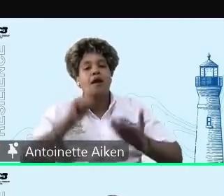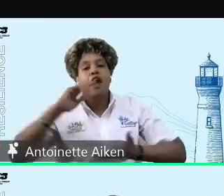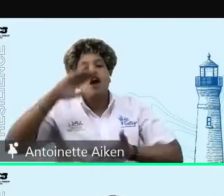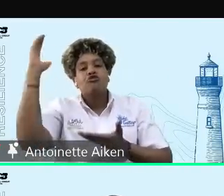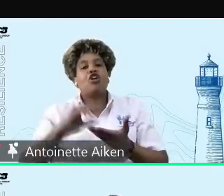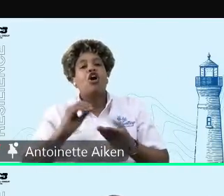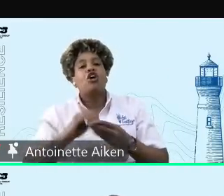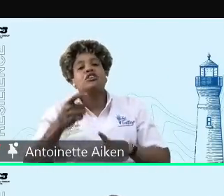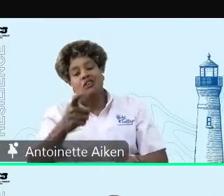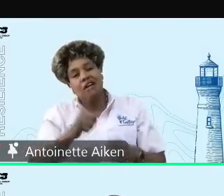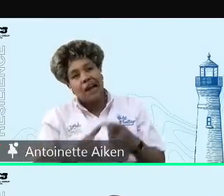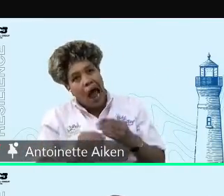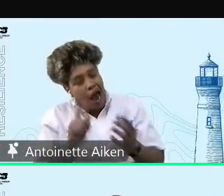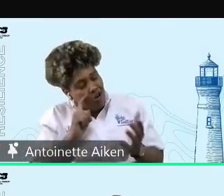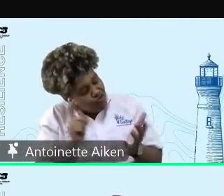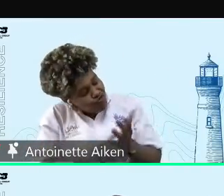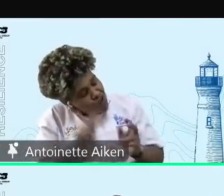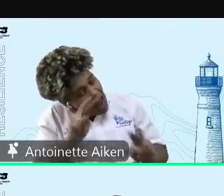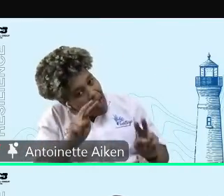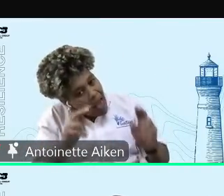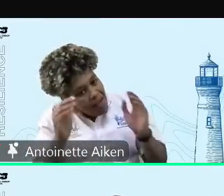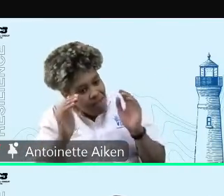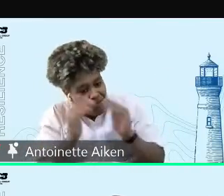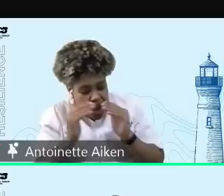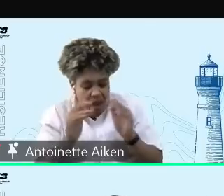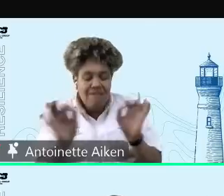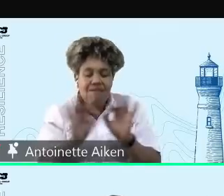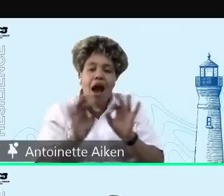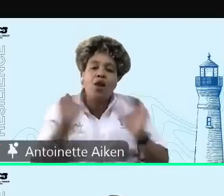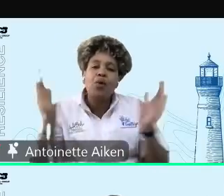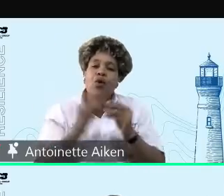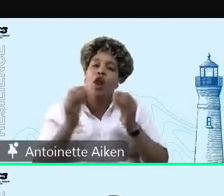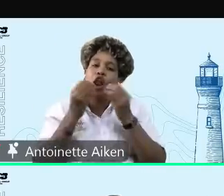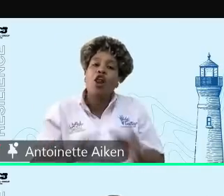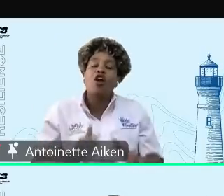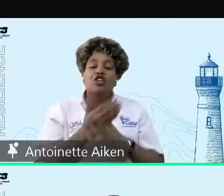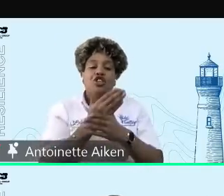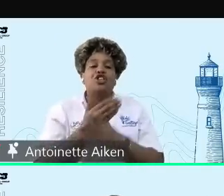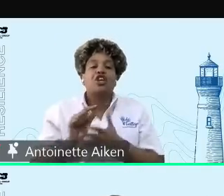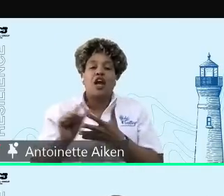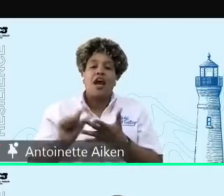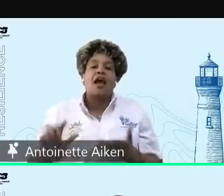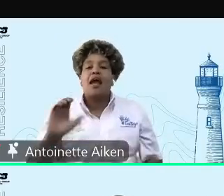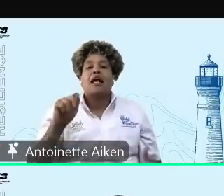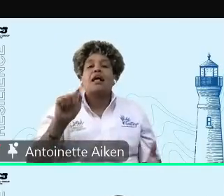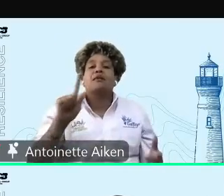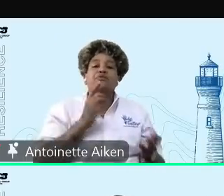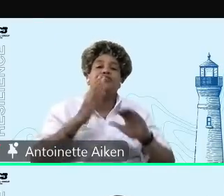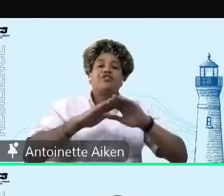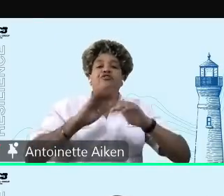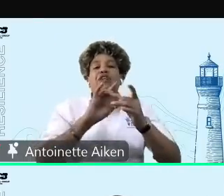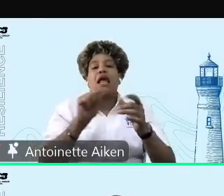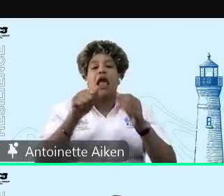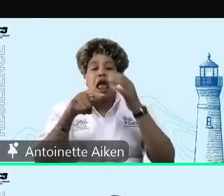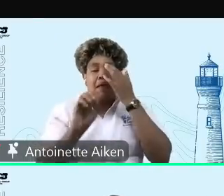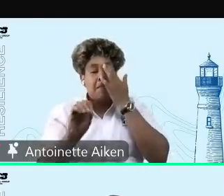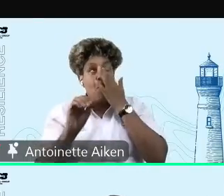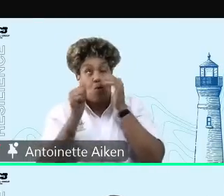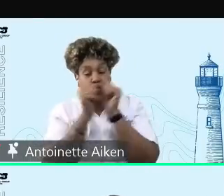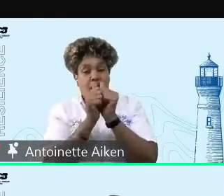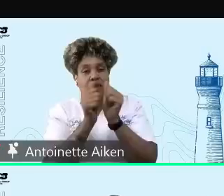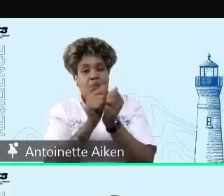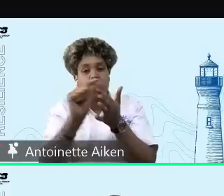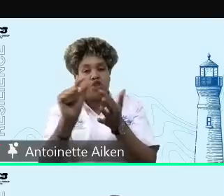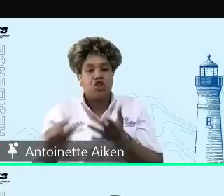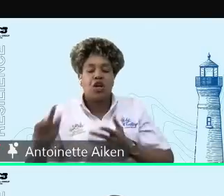in unrealized fair value losses. Share capital also increased as a result of the APO, together with shares